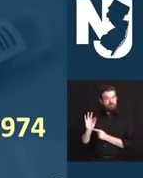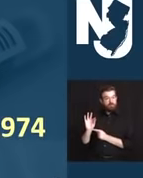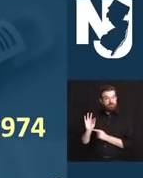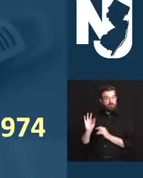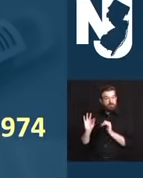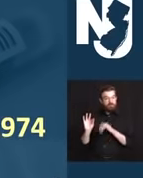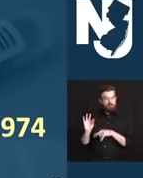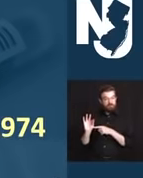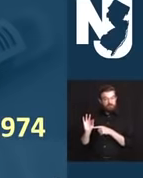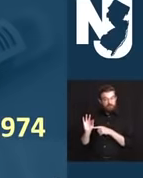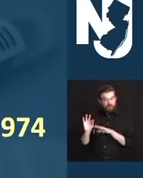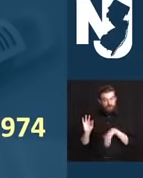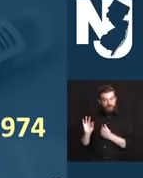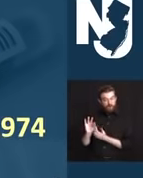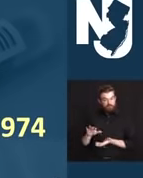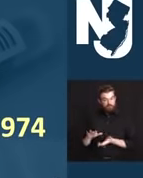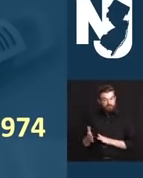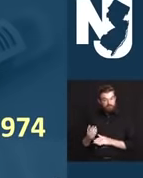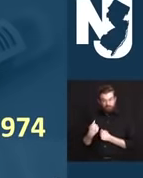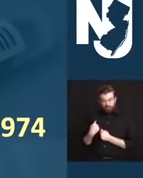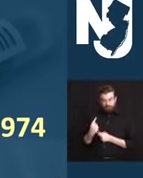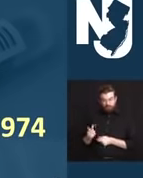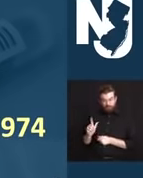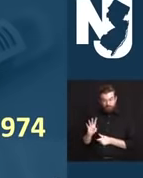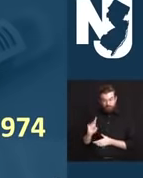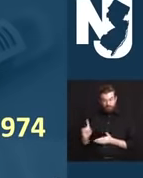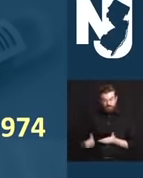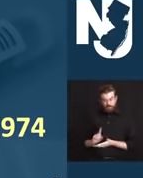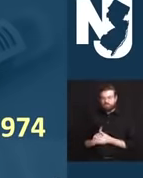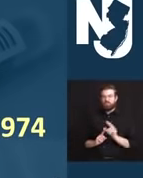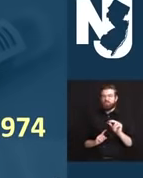and Judy will give you some more color. A total now of